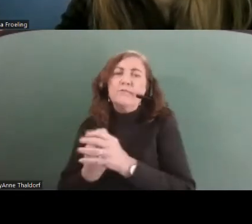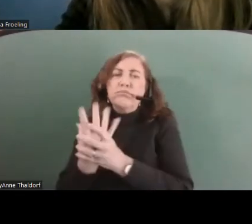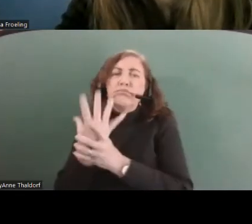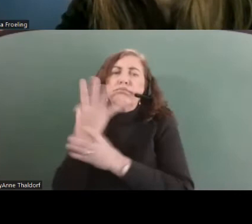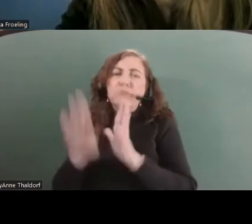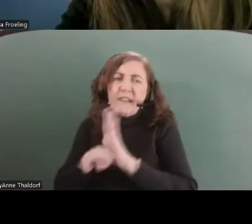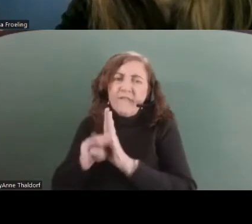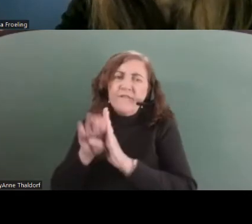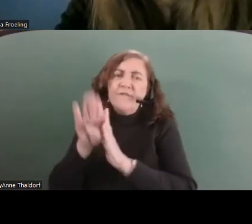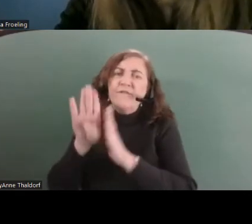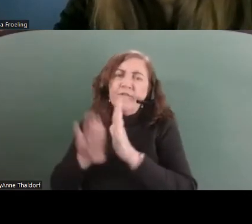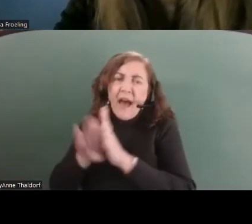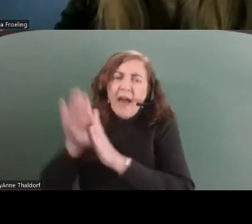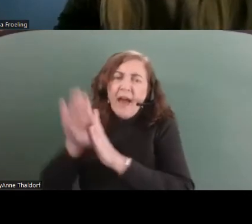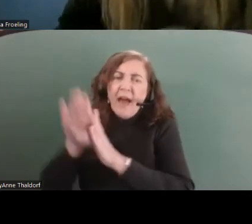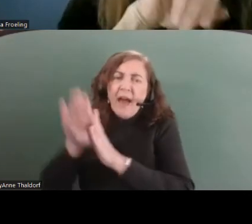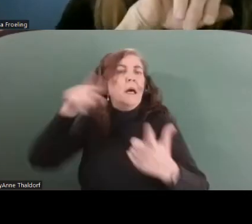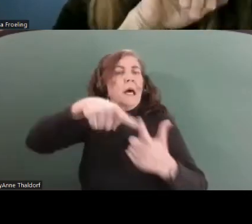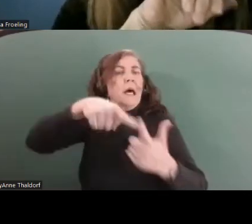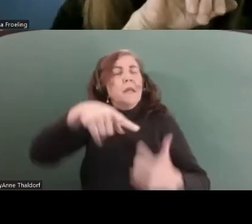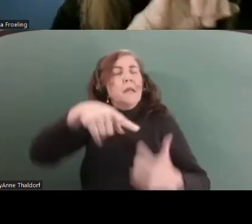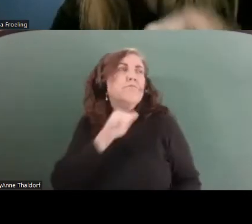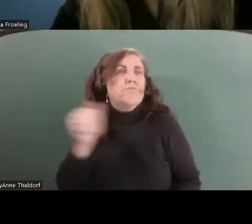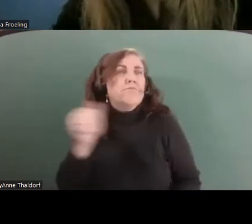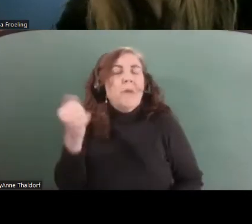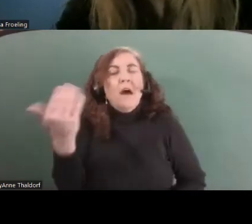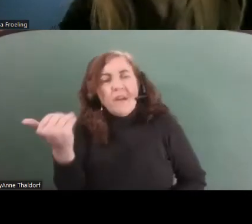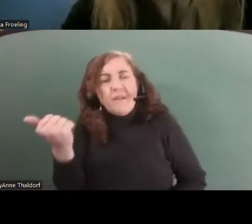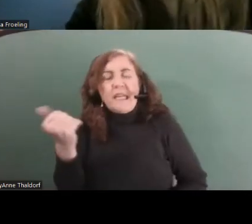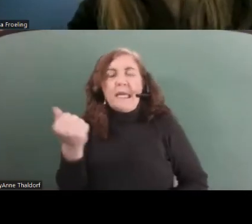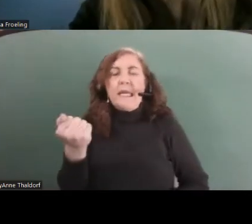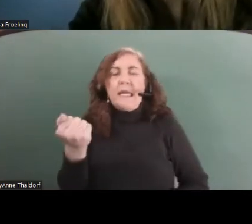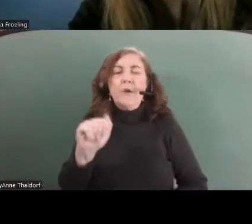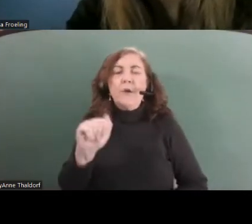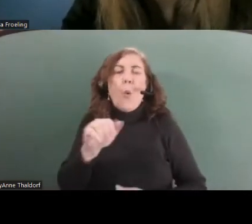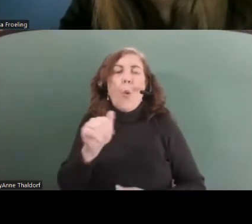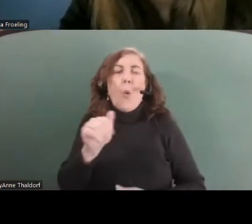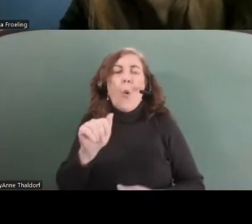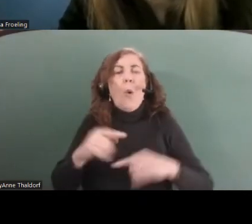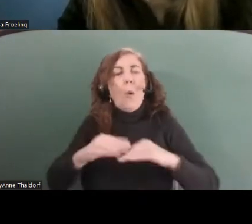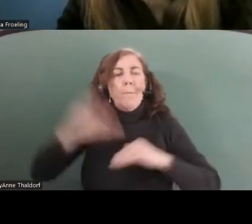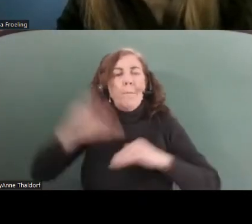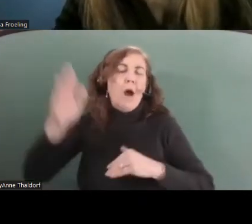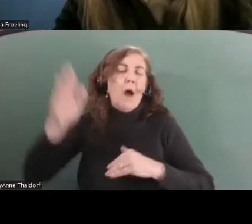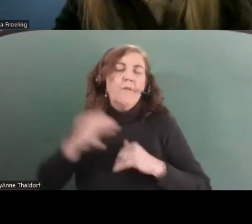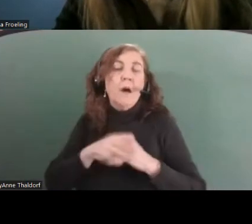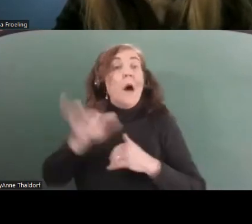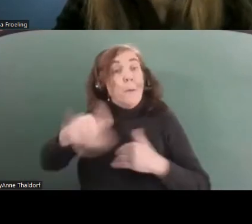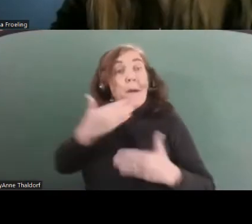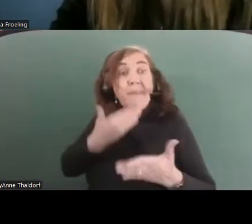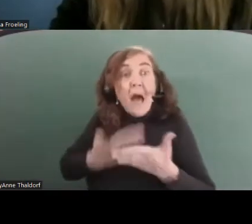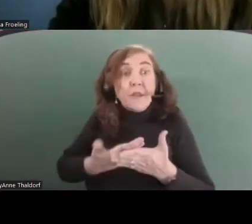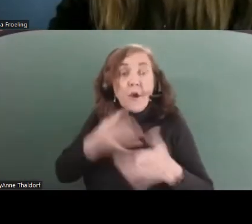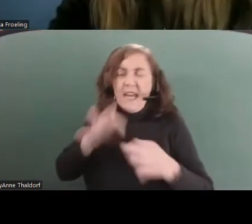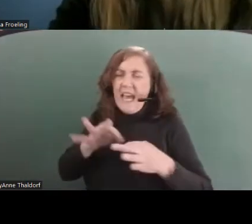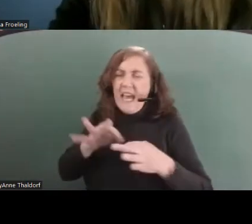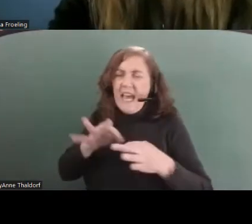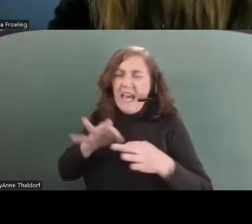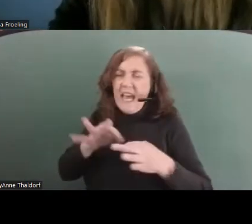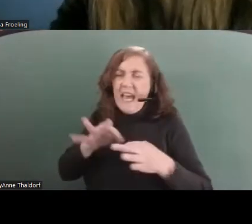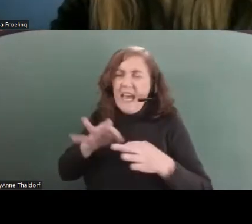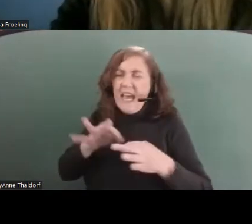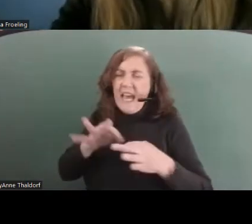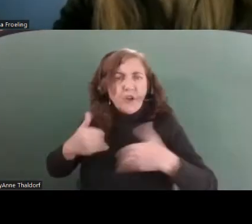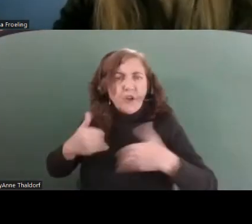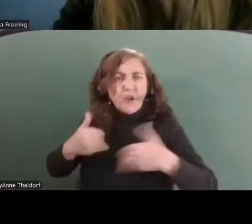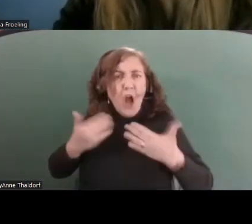15. Which is good news for kids with auditory processing, because if you catch it soon enough, you